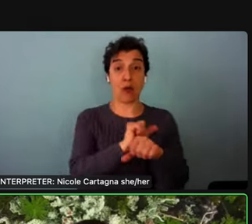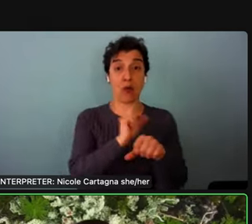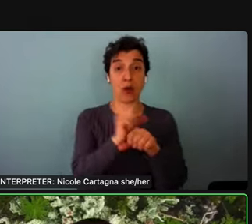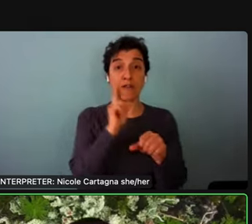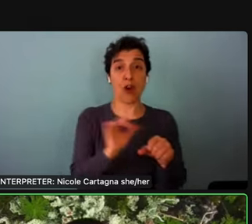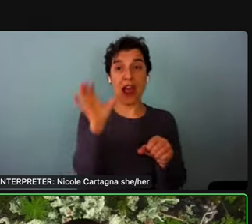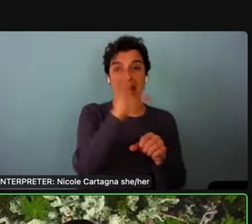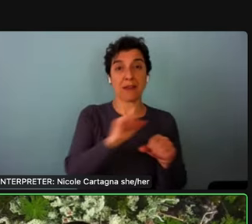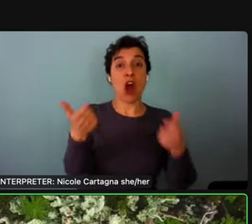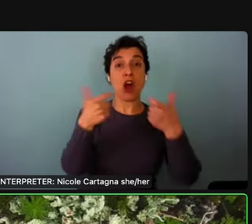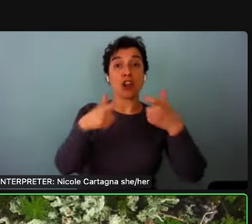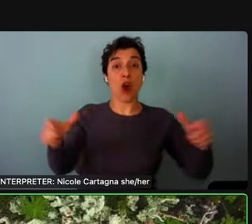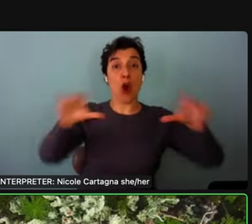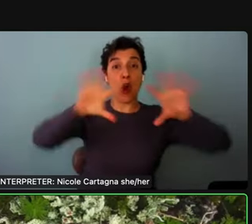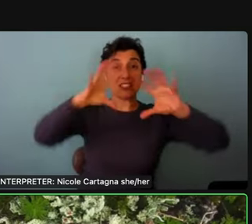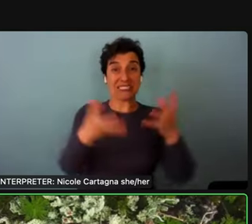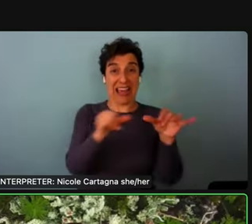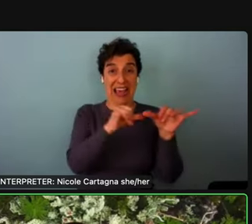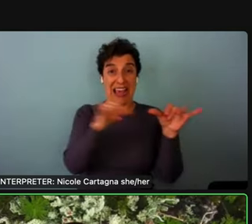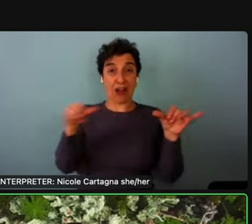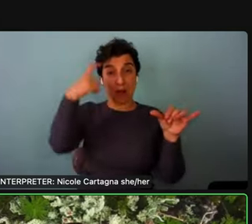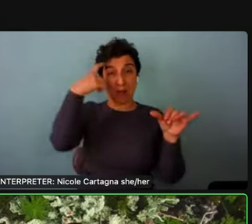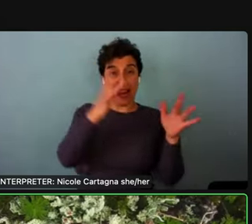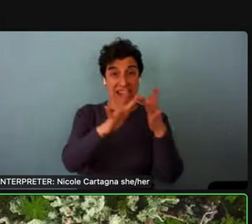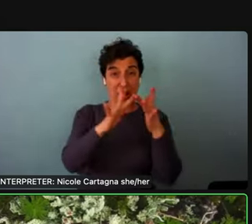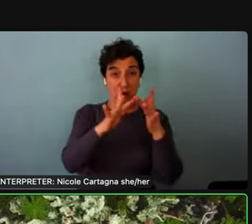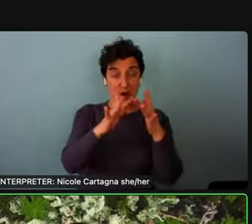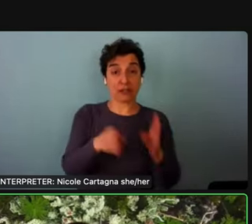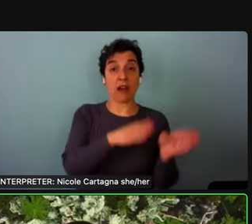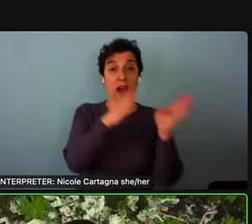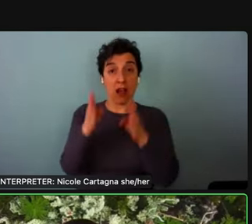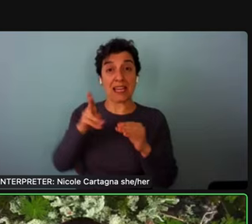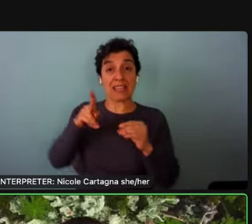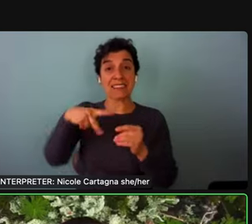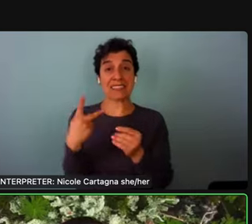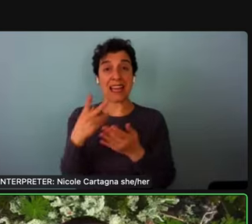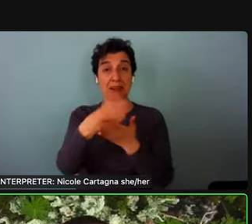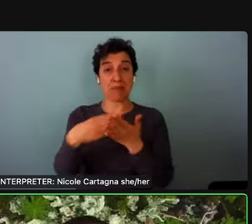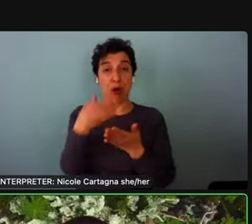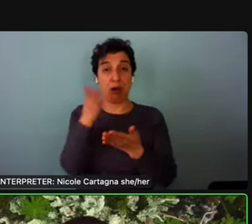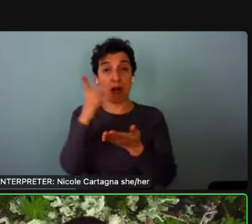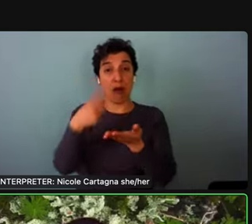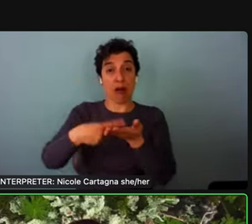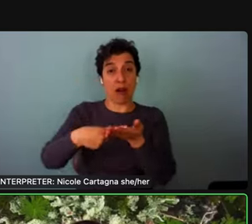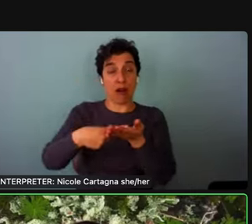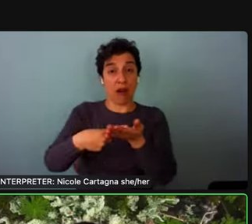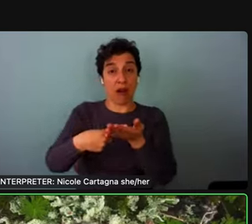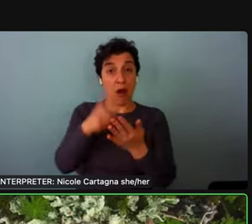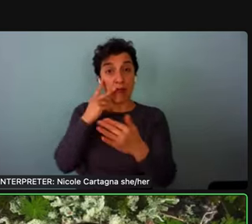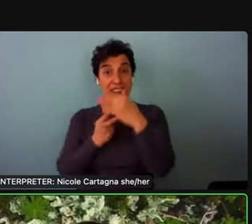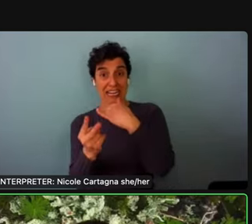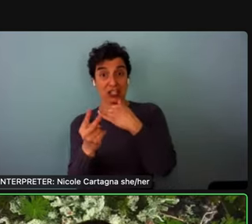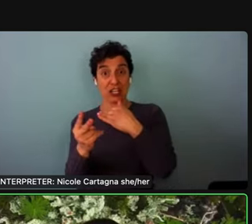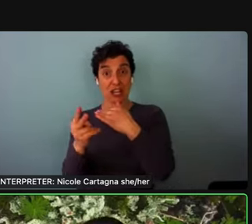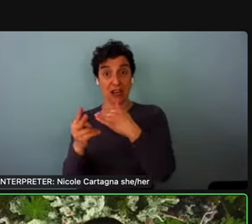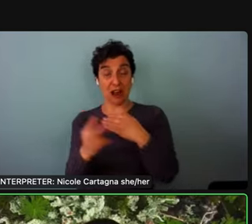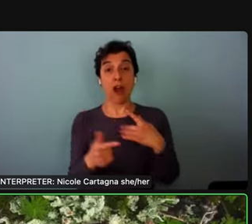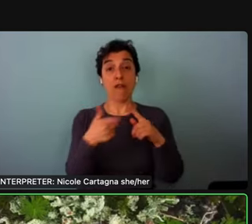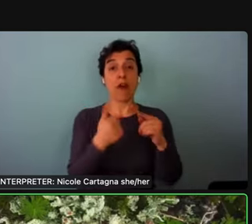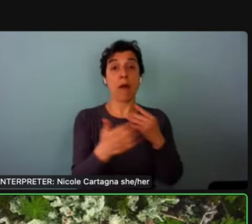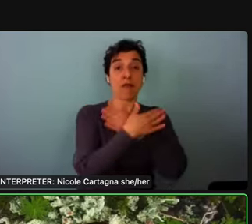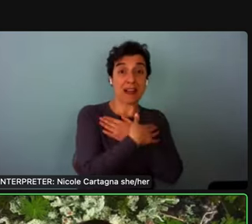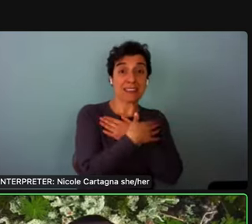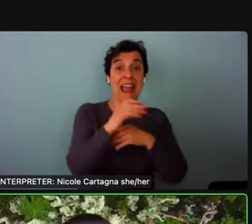large-scale brain networks. And in the second part, I'll discuss the prediction of behavioral traits from resting and task function